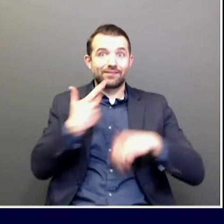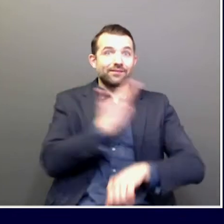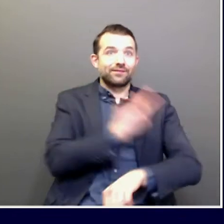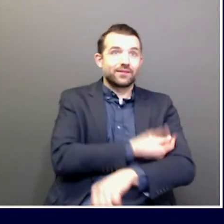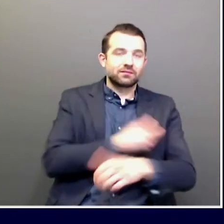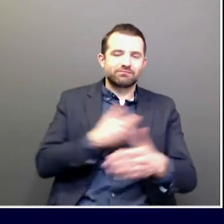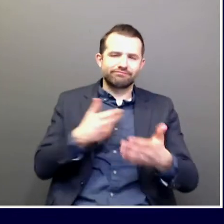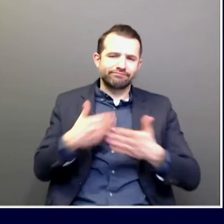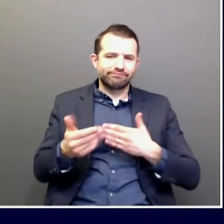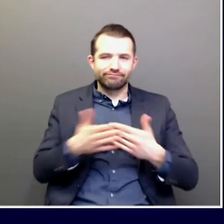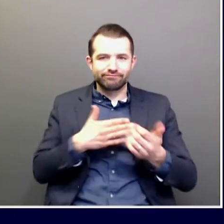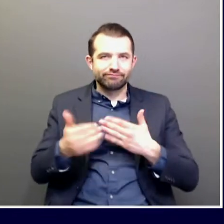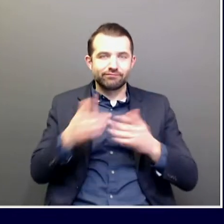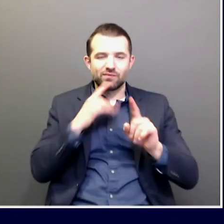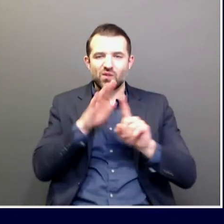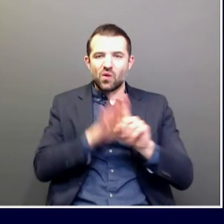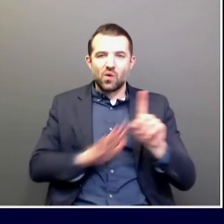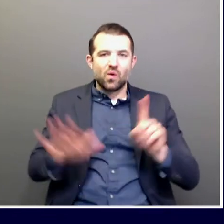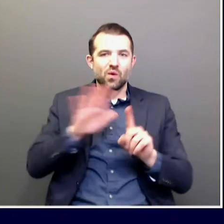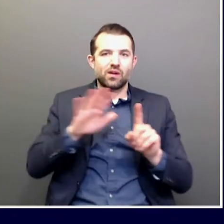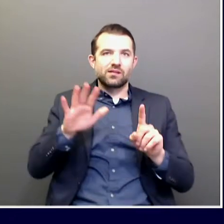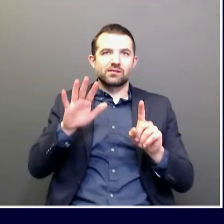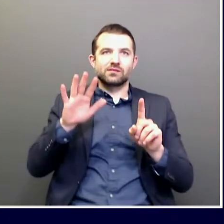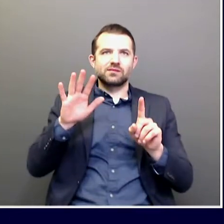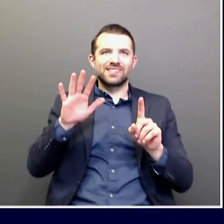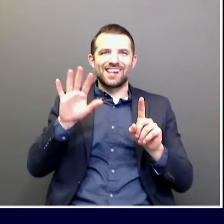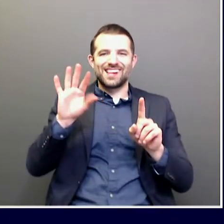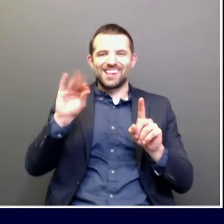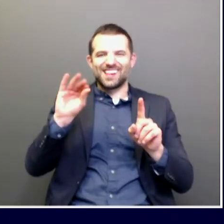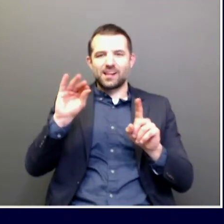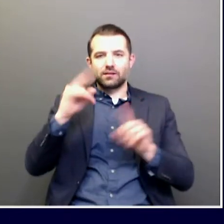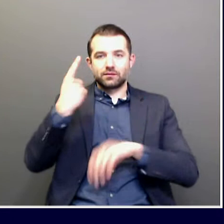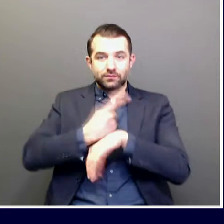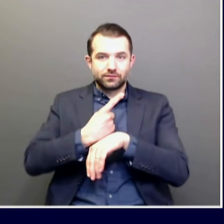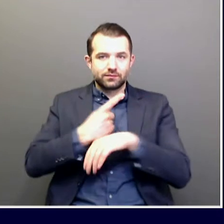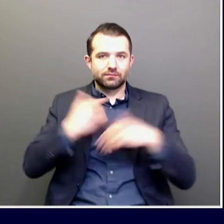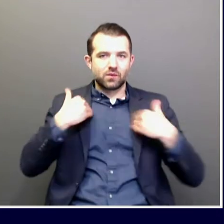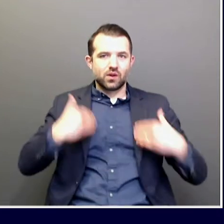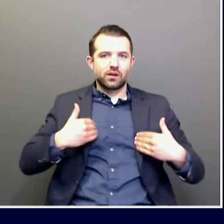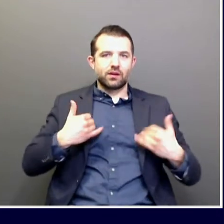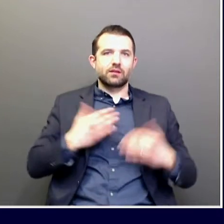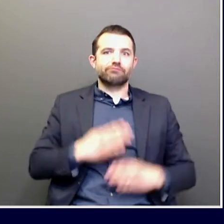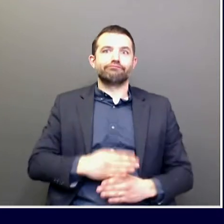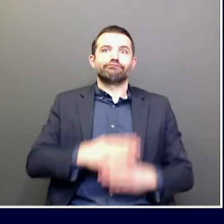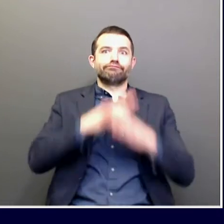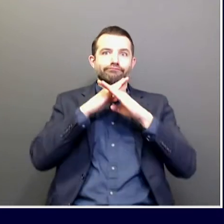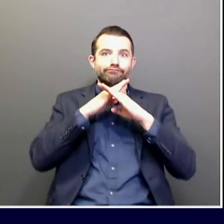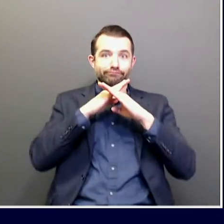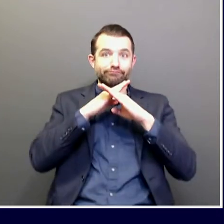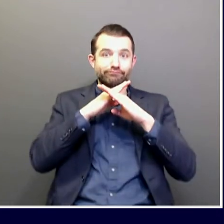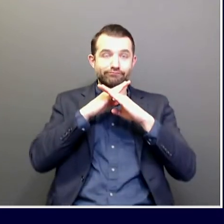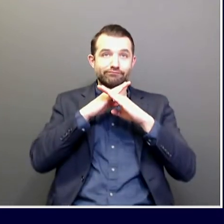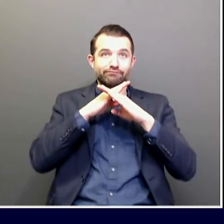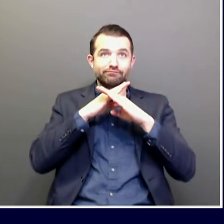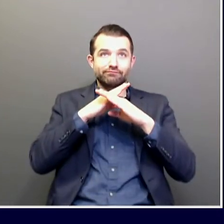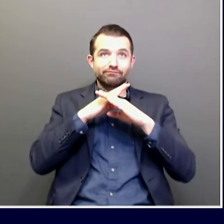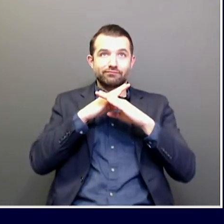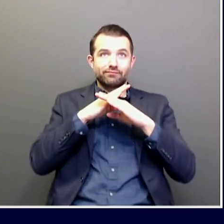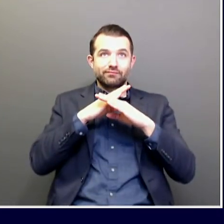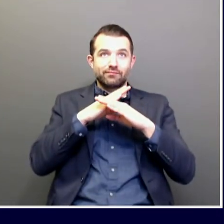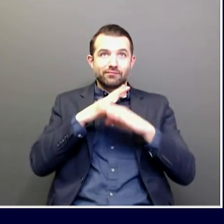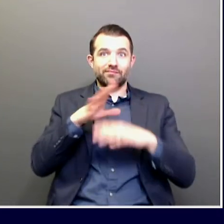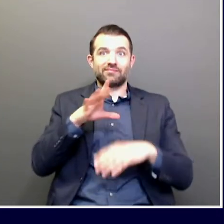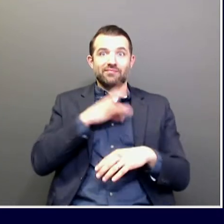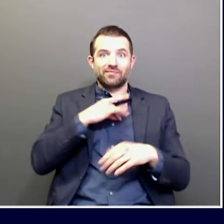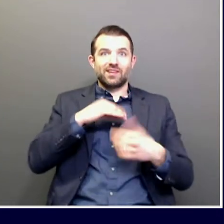quickly and so ferociously from person to person that it's not surprising that folks who are constantly exposed, like healthcare workers